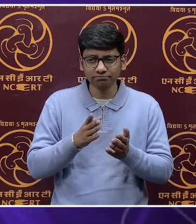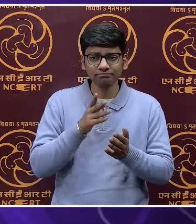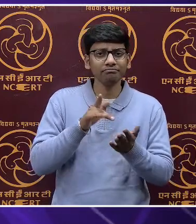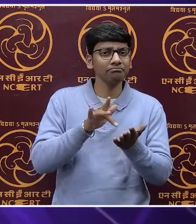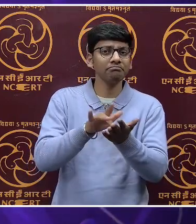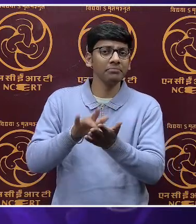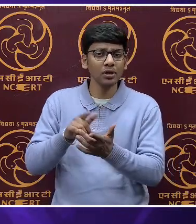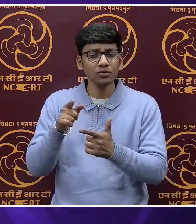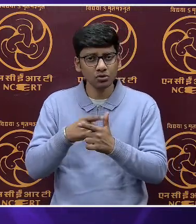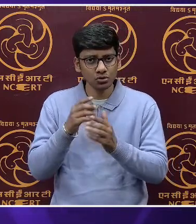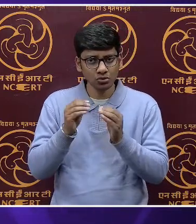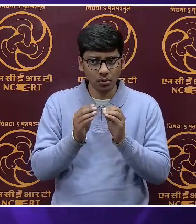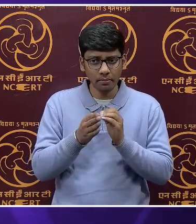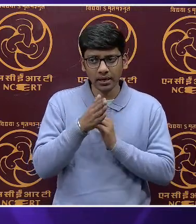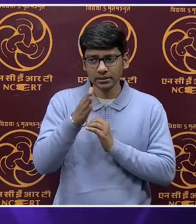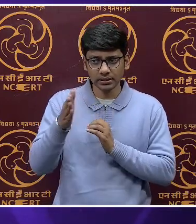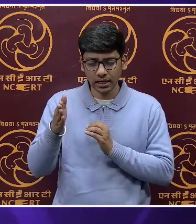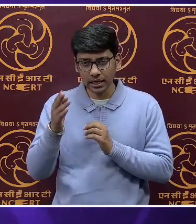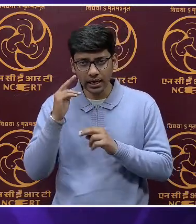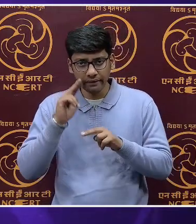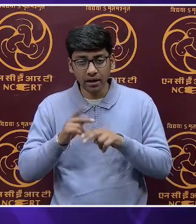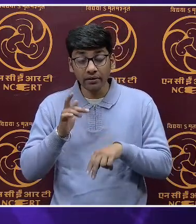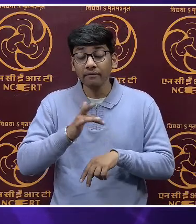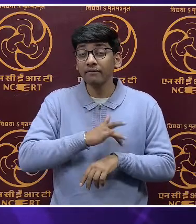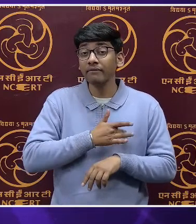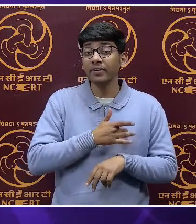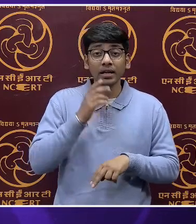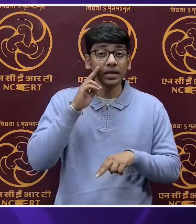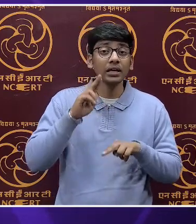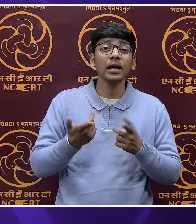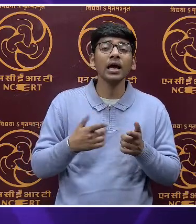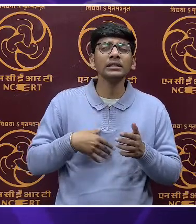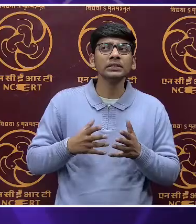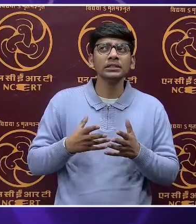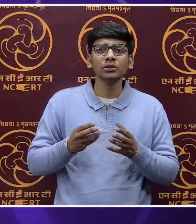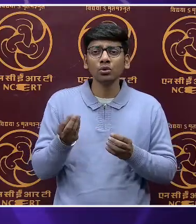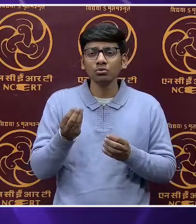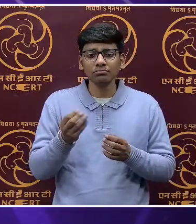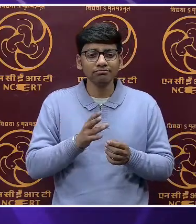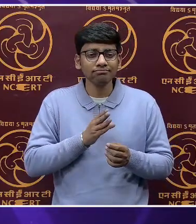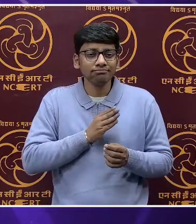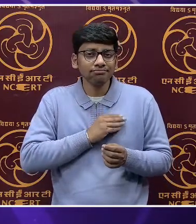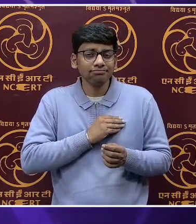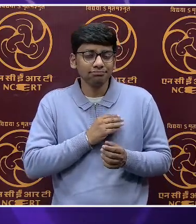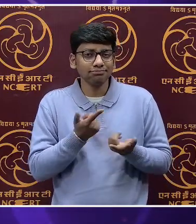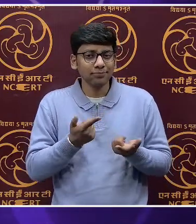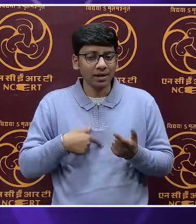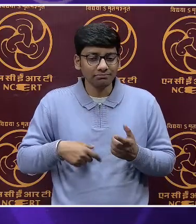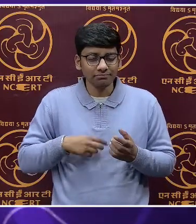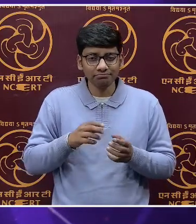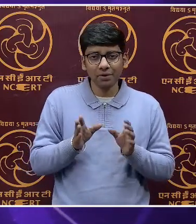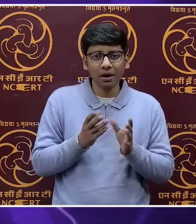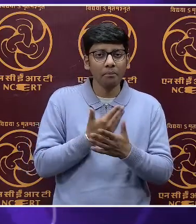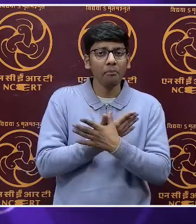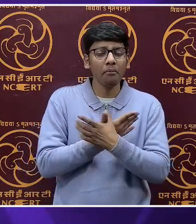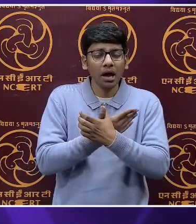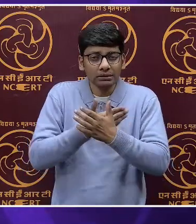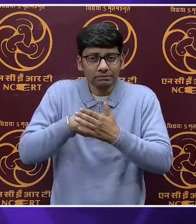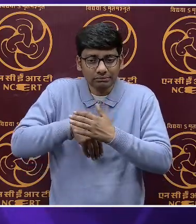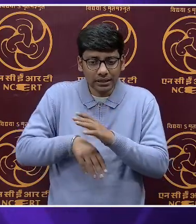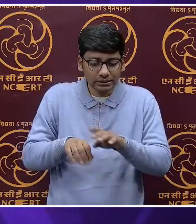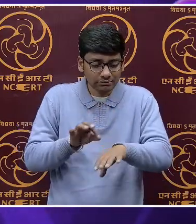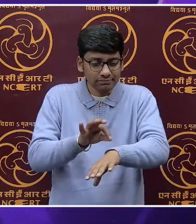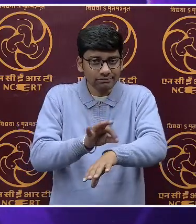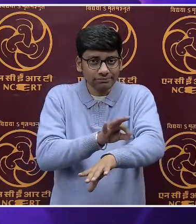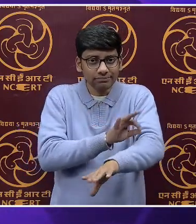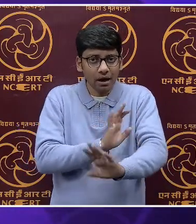school. How did you feel back then? I felt nervous. You felt there were nervous. butterflies in the stomach. Right. I was getting goosebumps. Right,